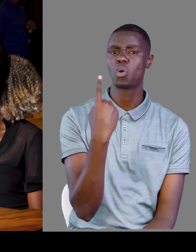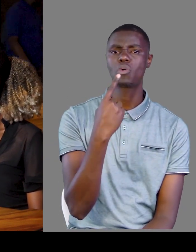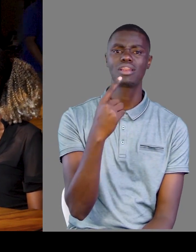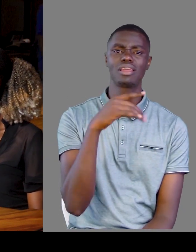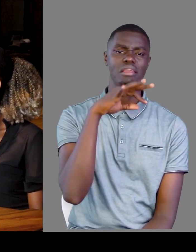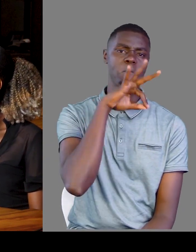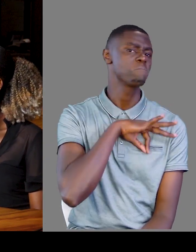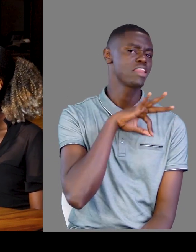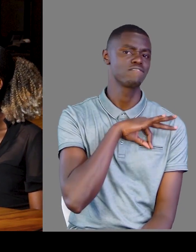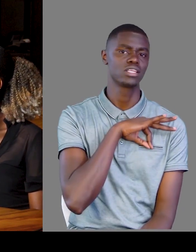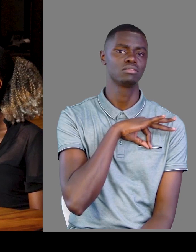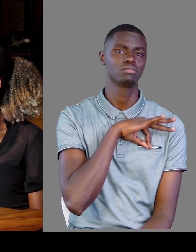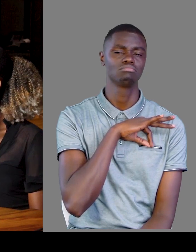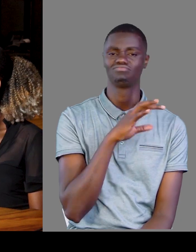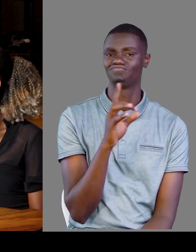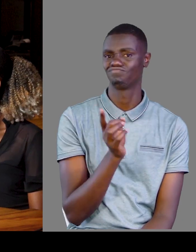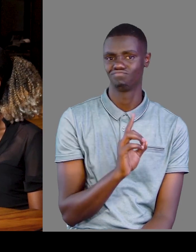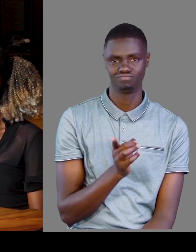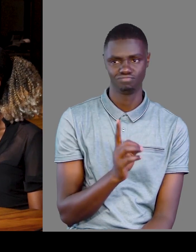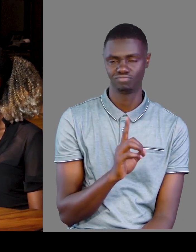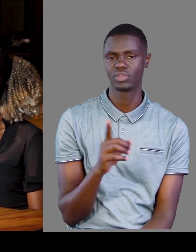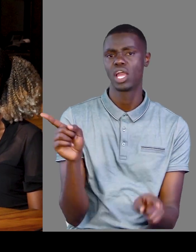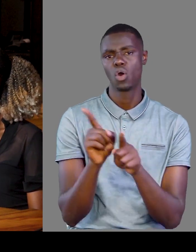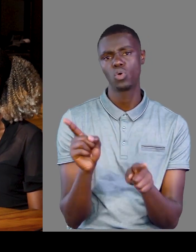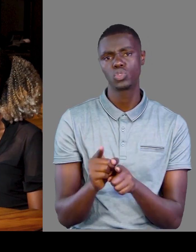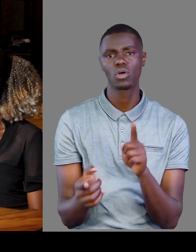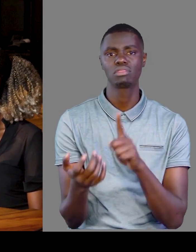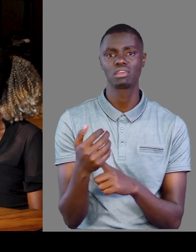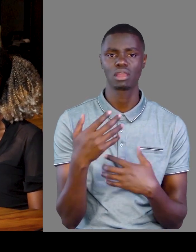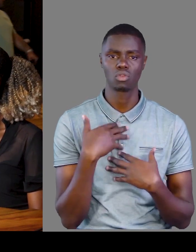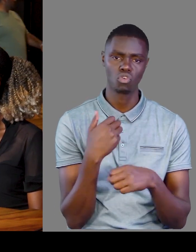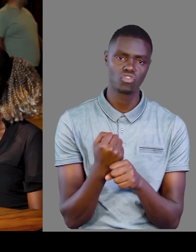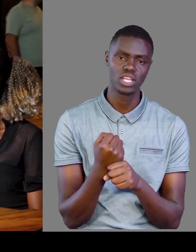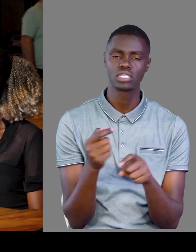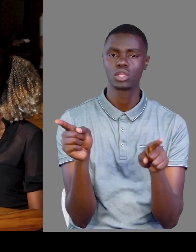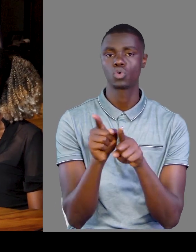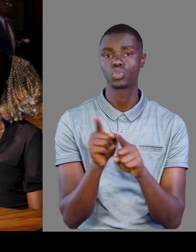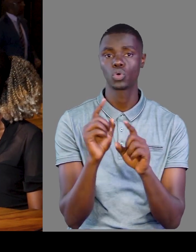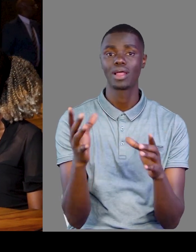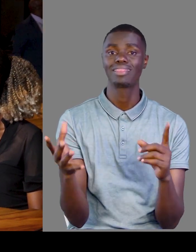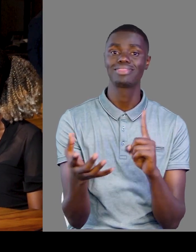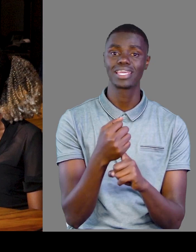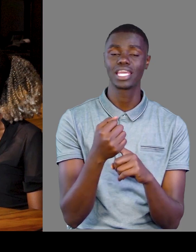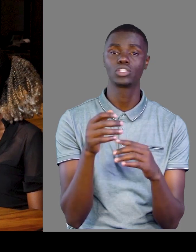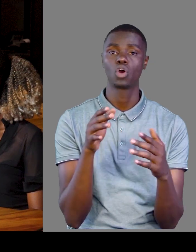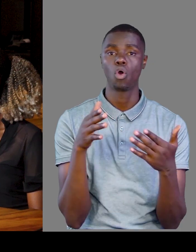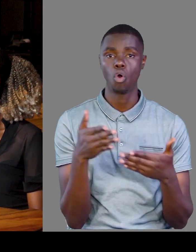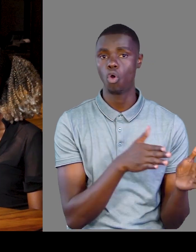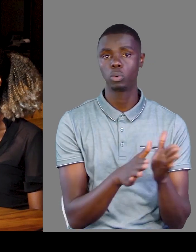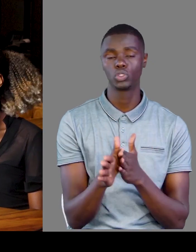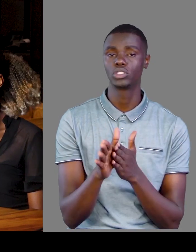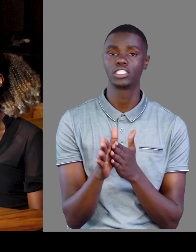only money getting from. It's also they get the confidence. Also they get the opportunity. The